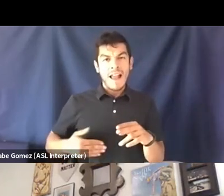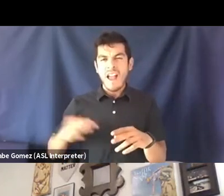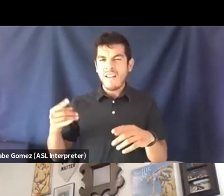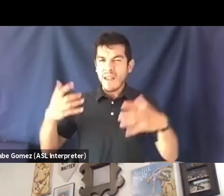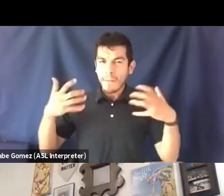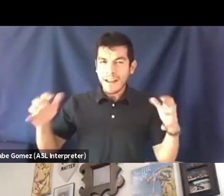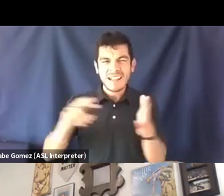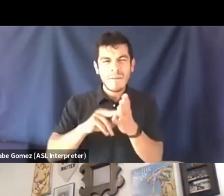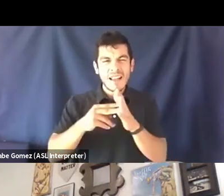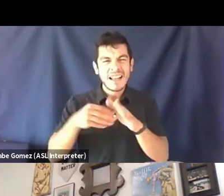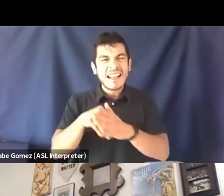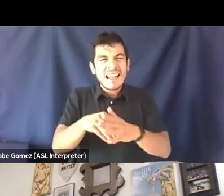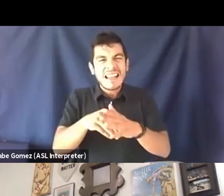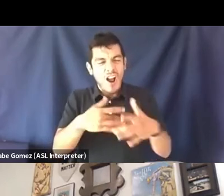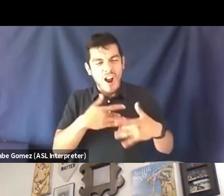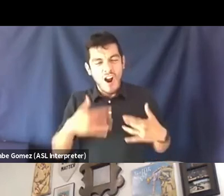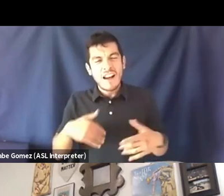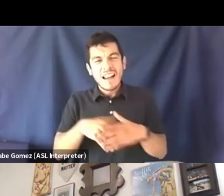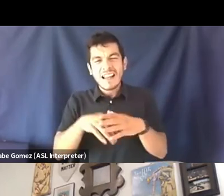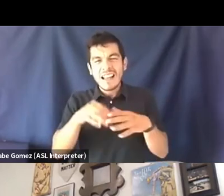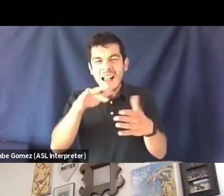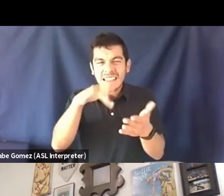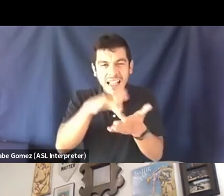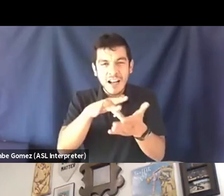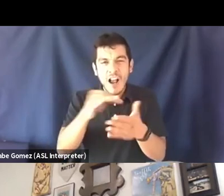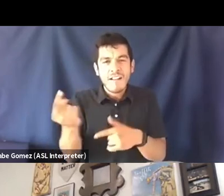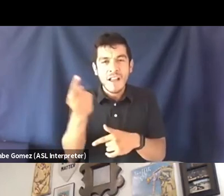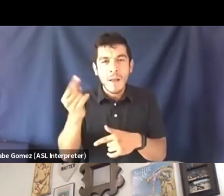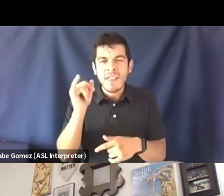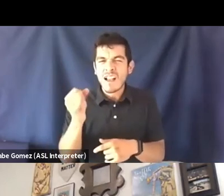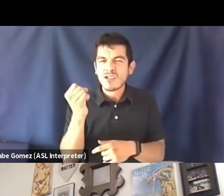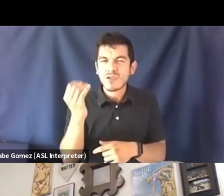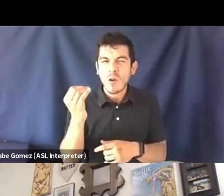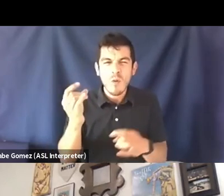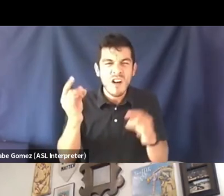in the core, in the nucleus, in the center of something that is so,